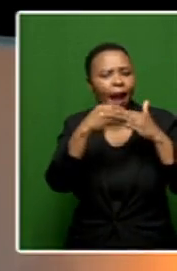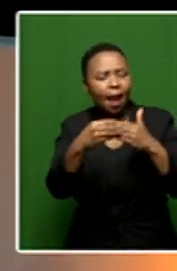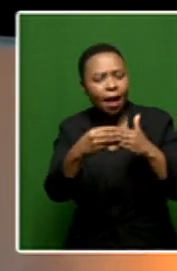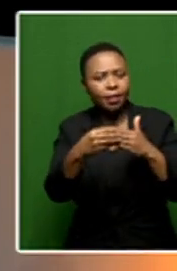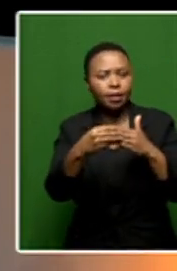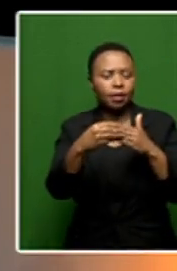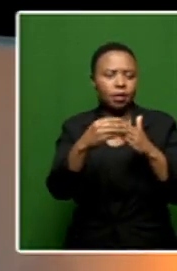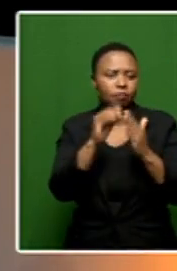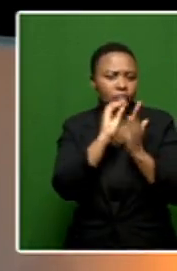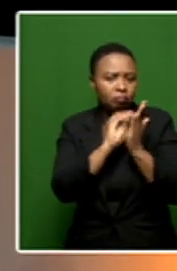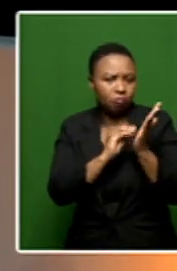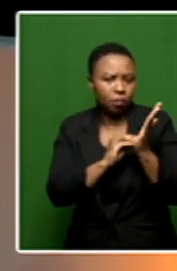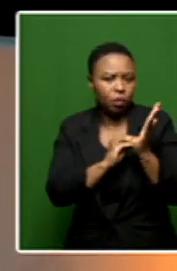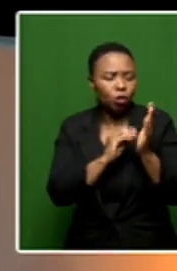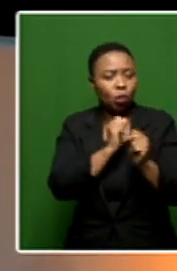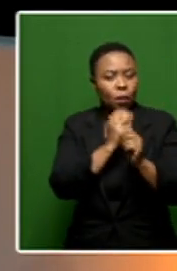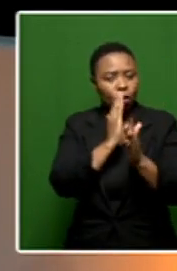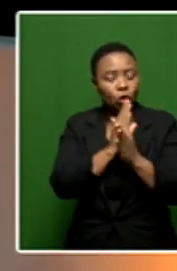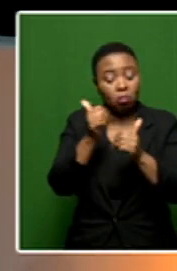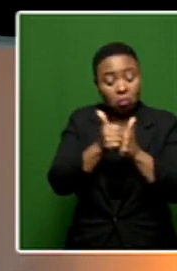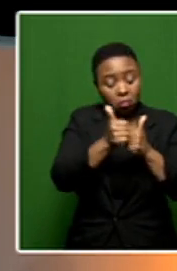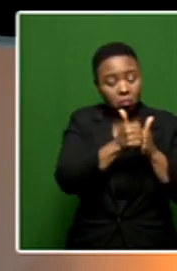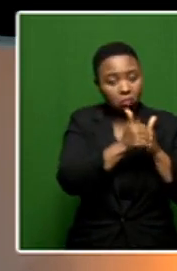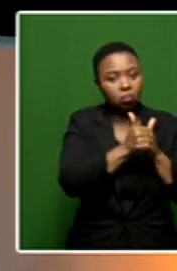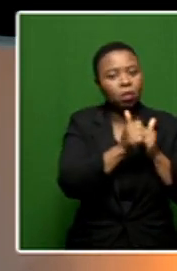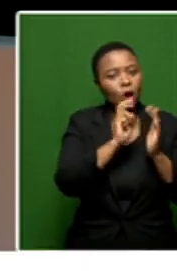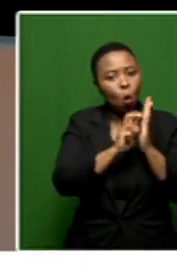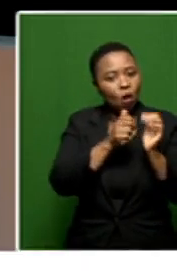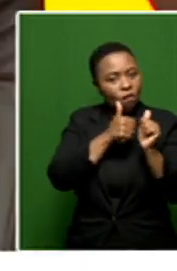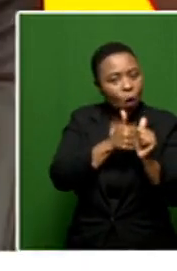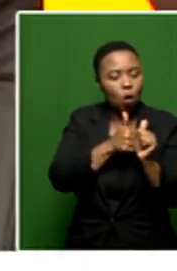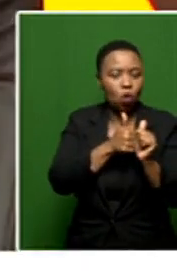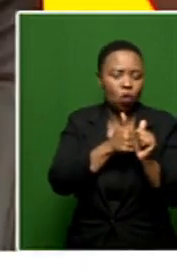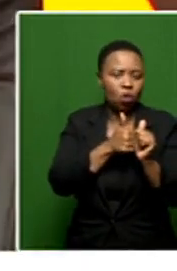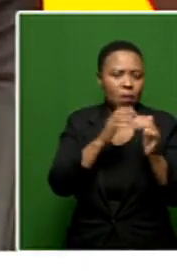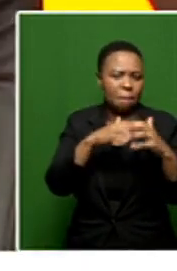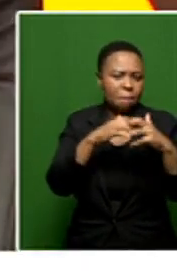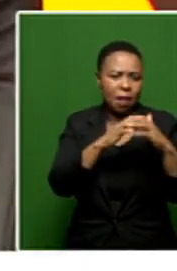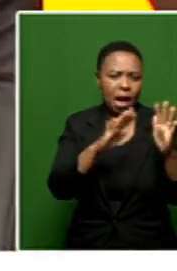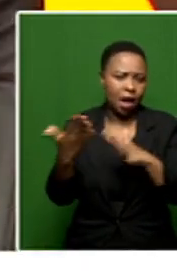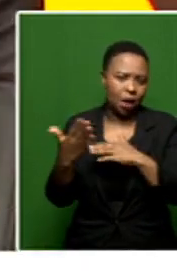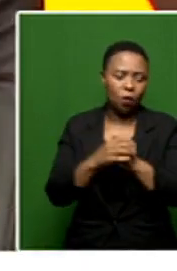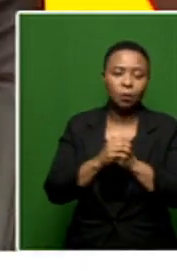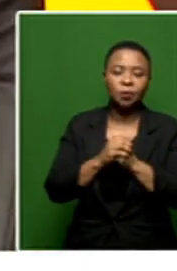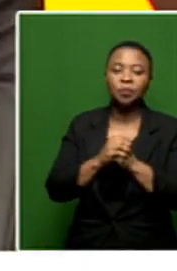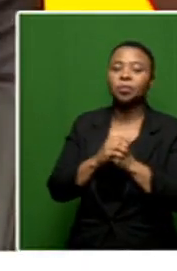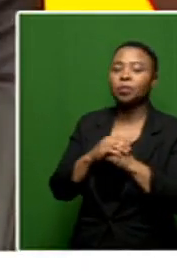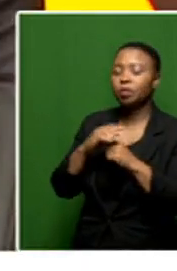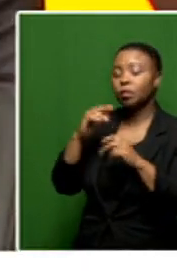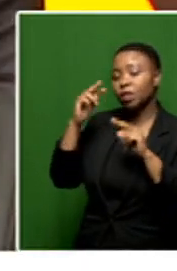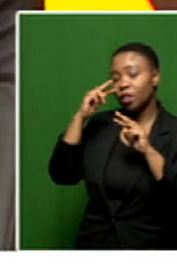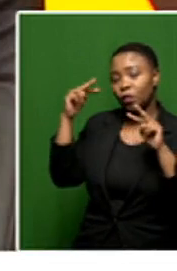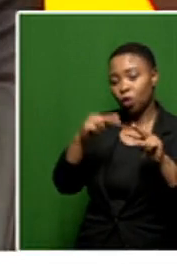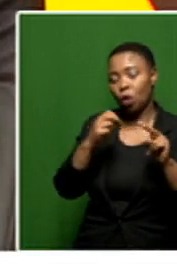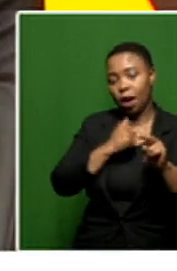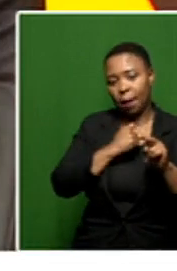least to begin to regulate these coalitions. Well, my view is that the current relationship that we have amongst